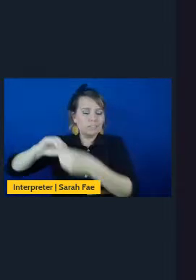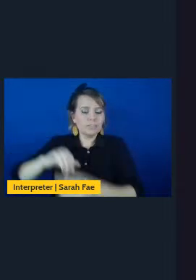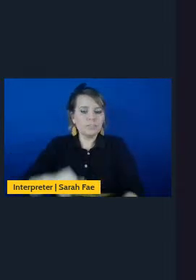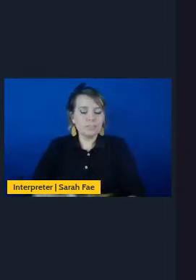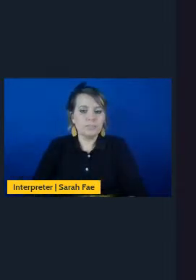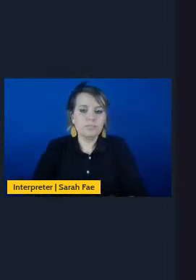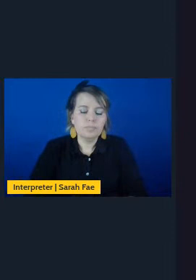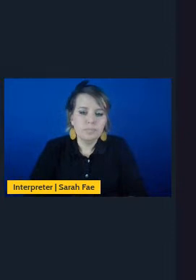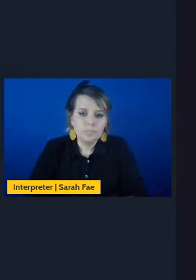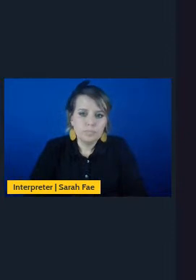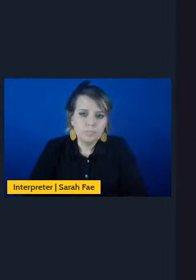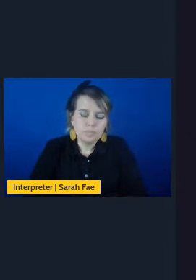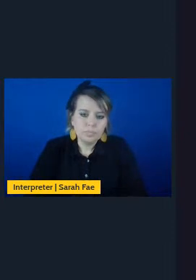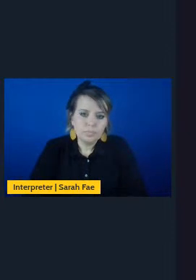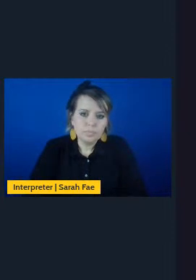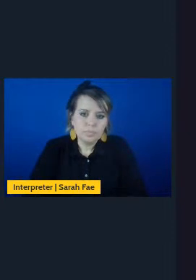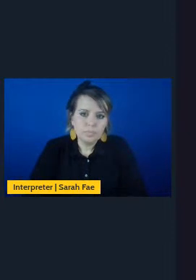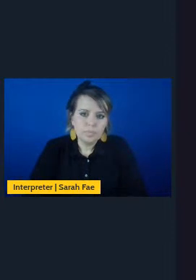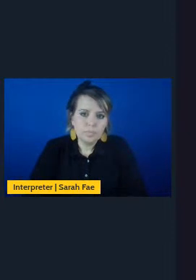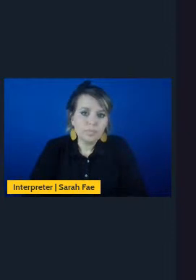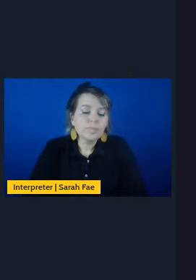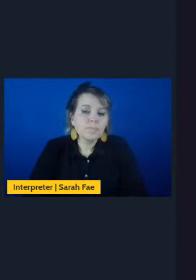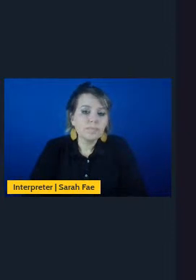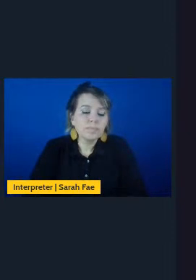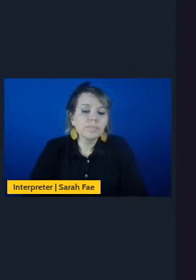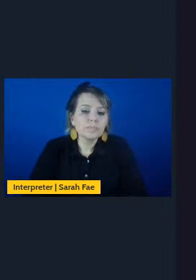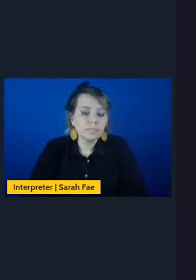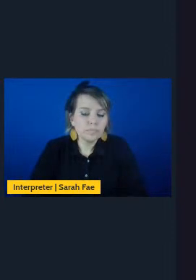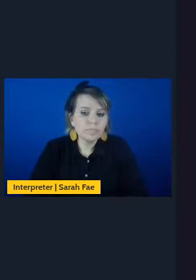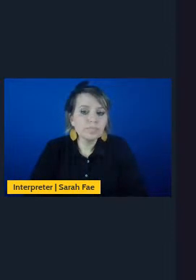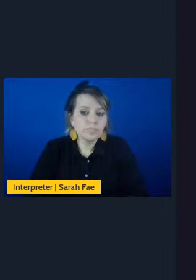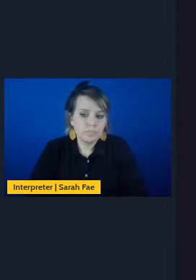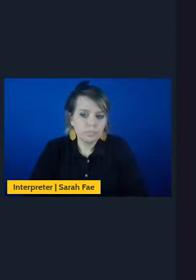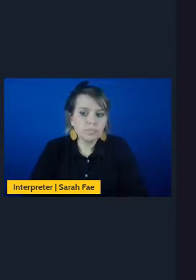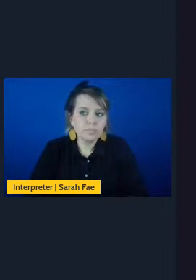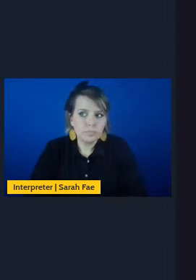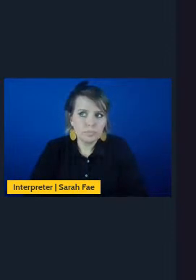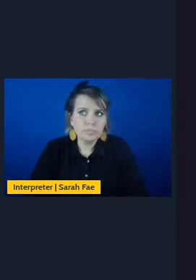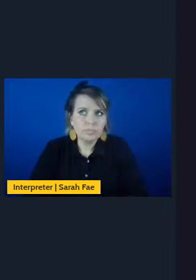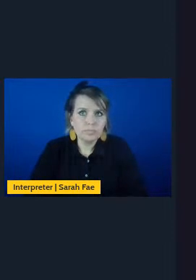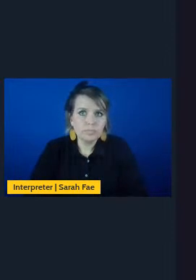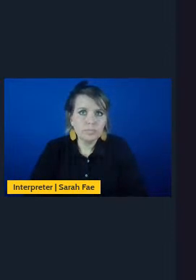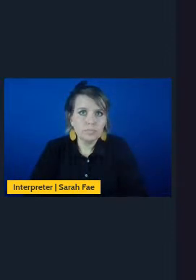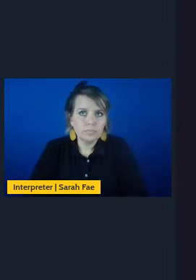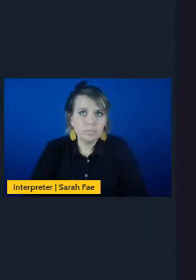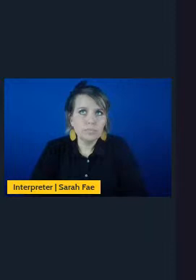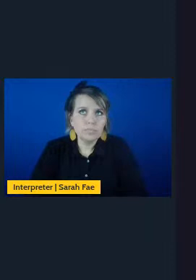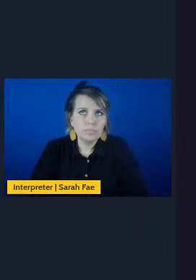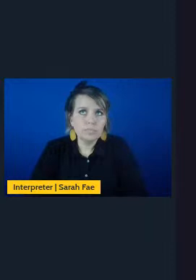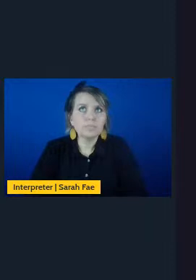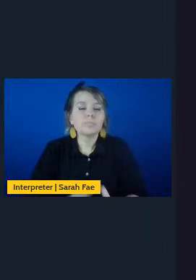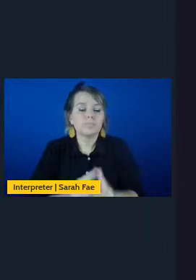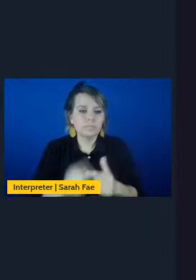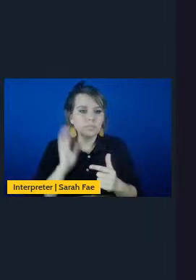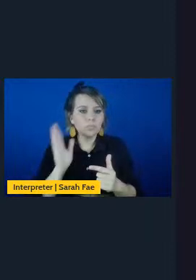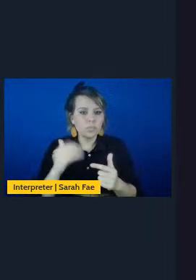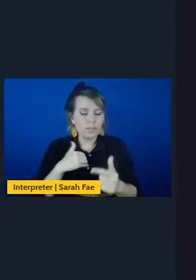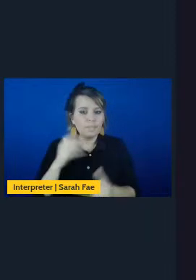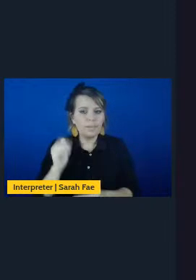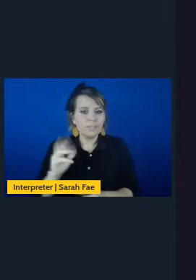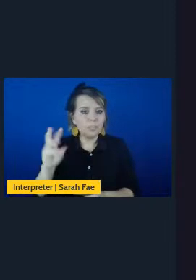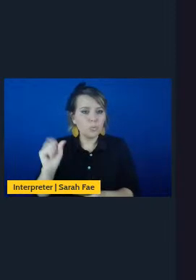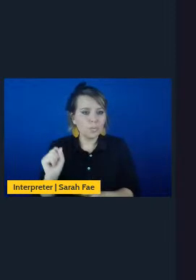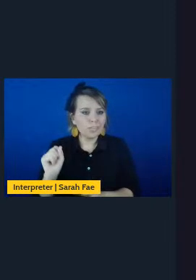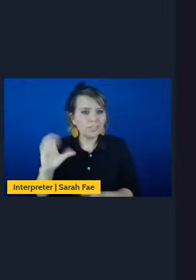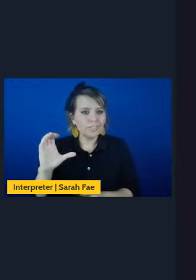And then we will be having our AWS CDK, which will help us to orchestrate and deploy